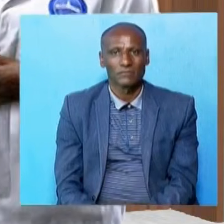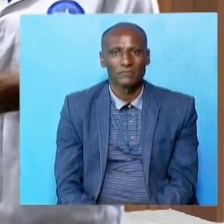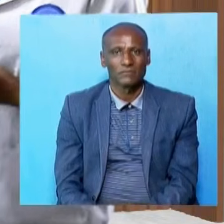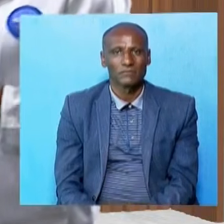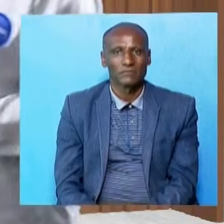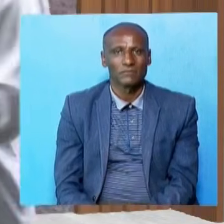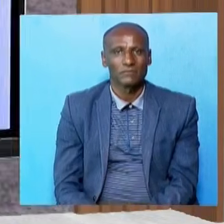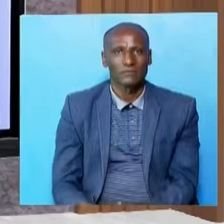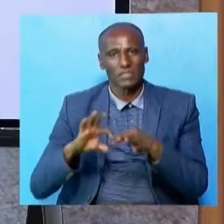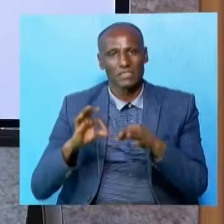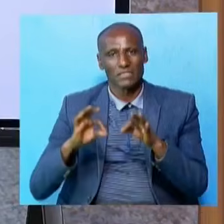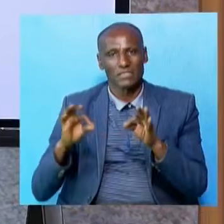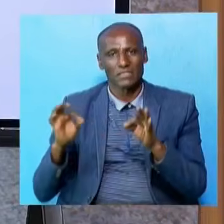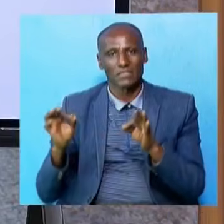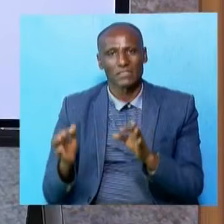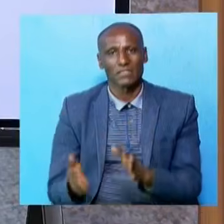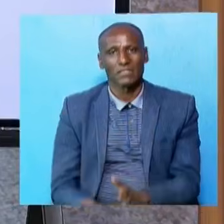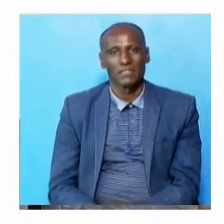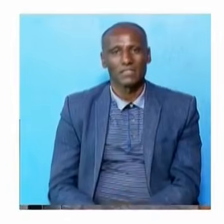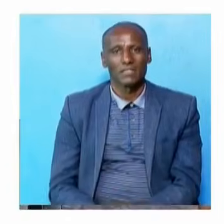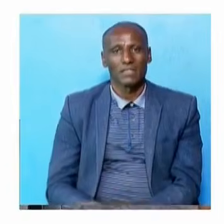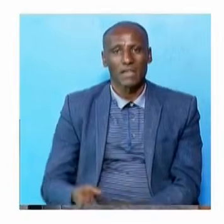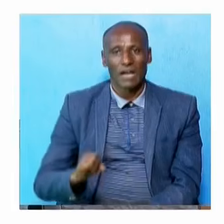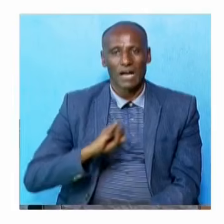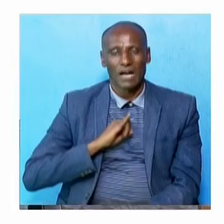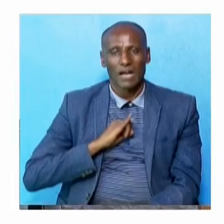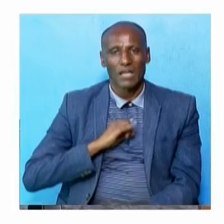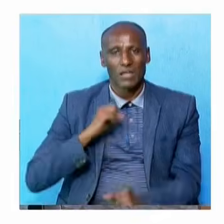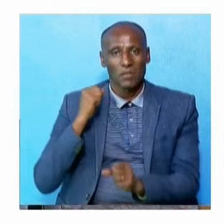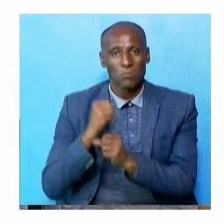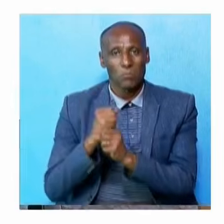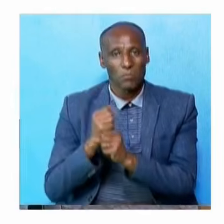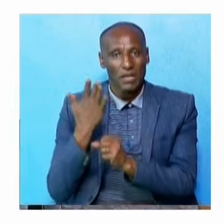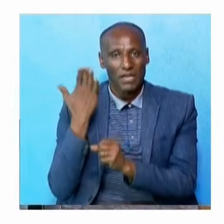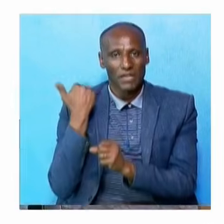Yes, very good. I made